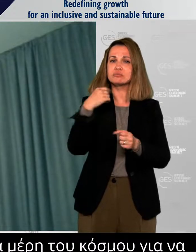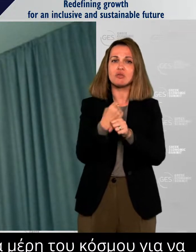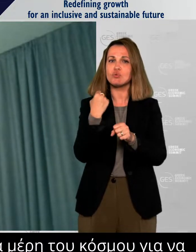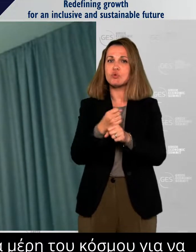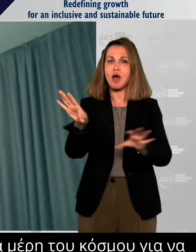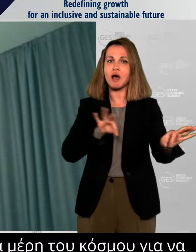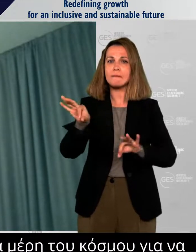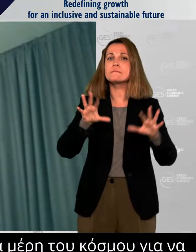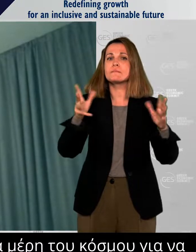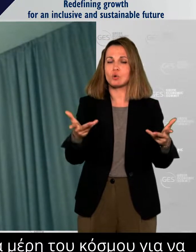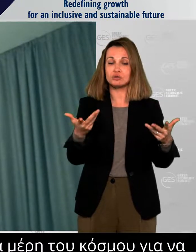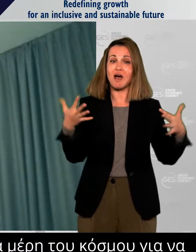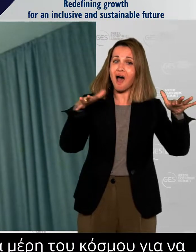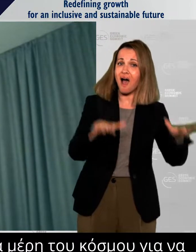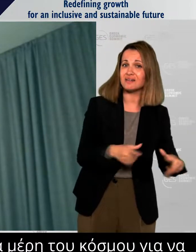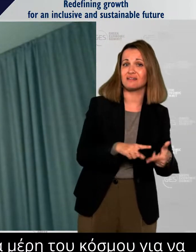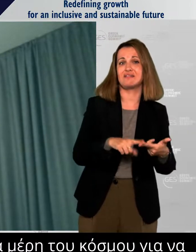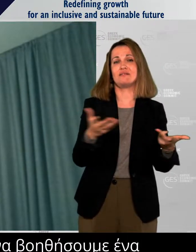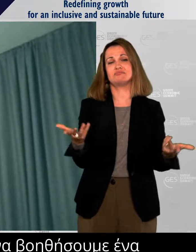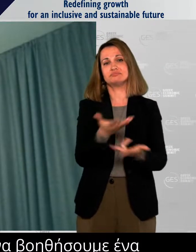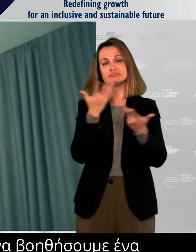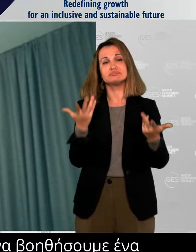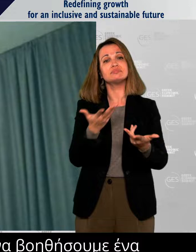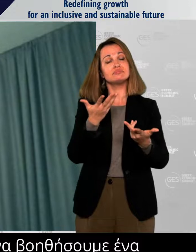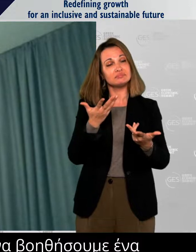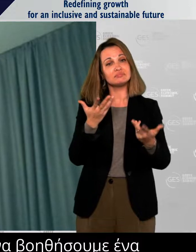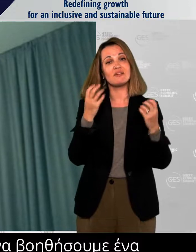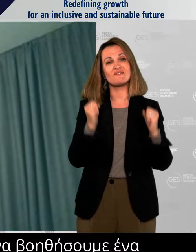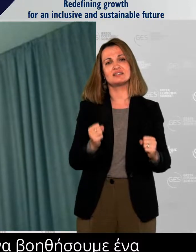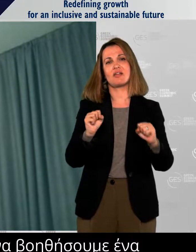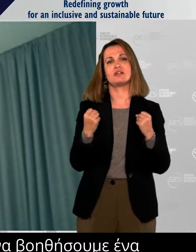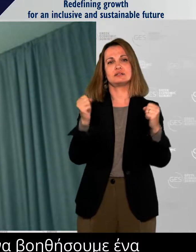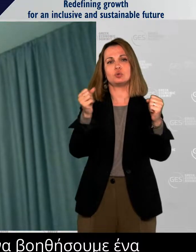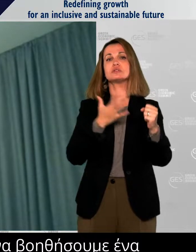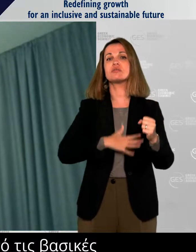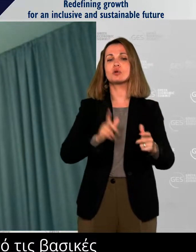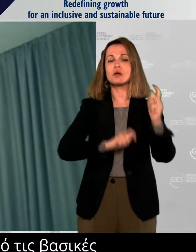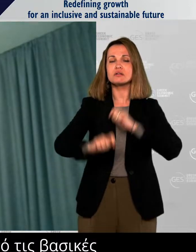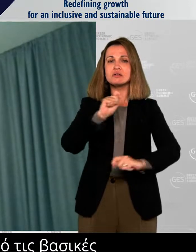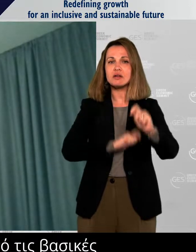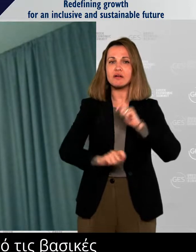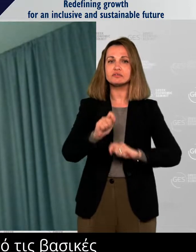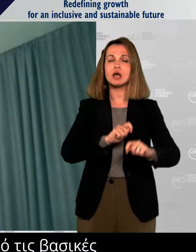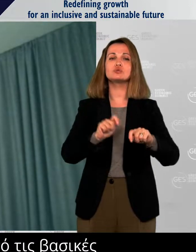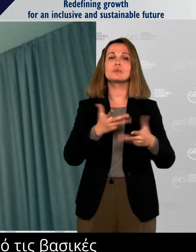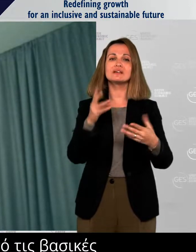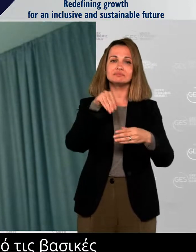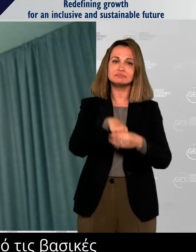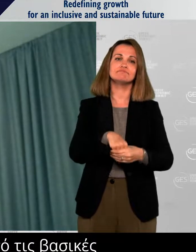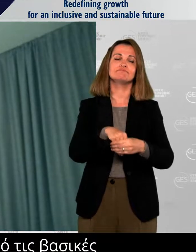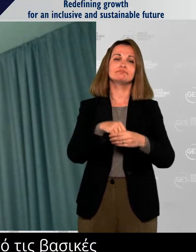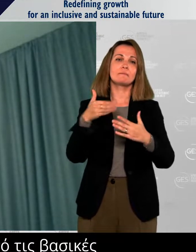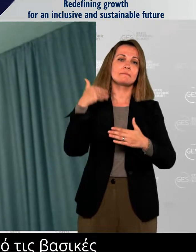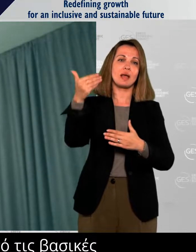of our key activities in Power and Inclusive Future for All. In Cisco, we are helping our employees to